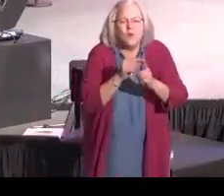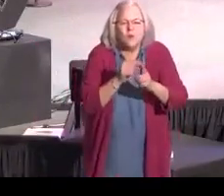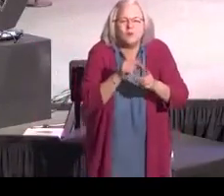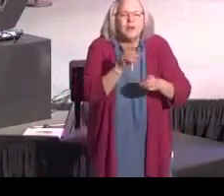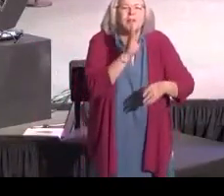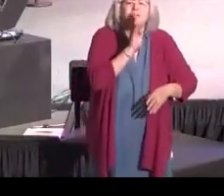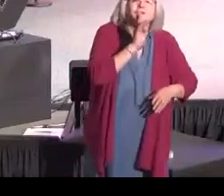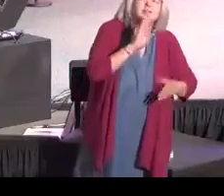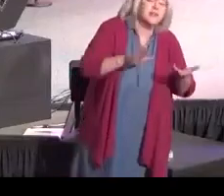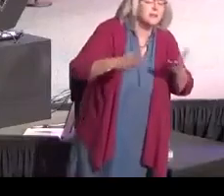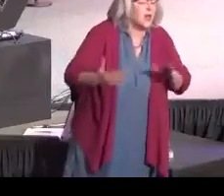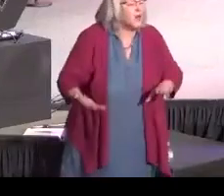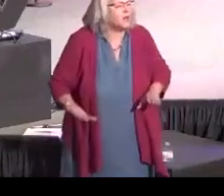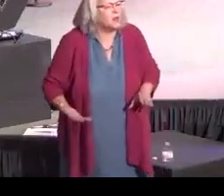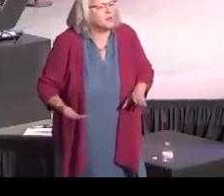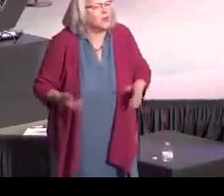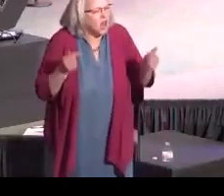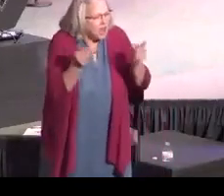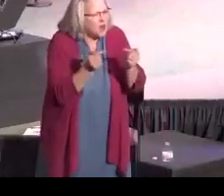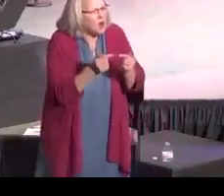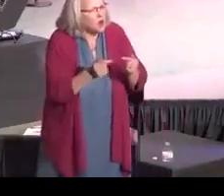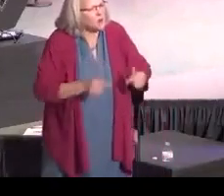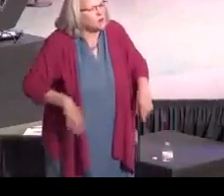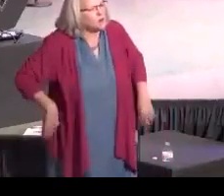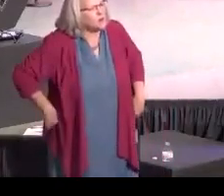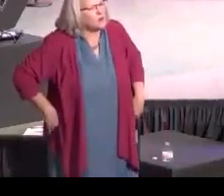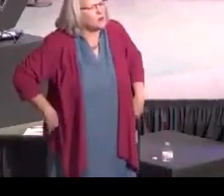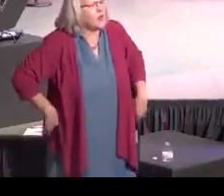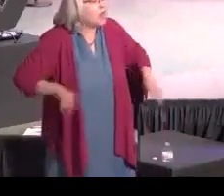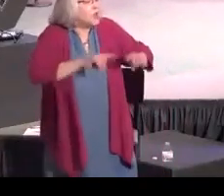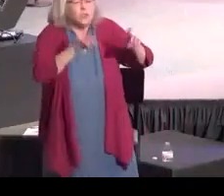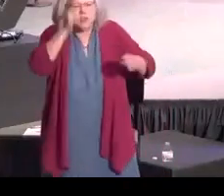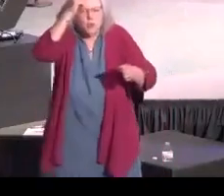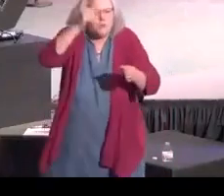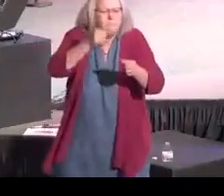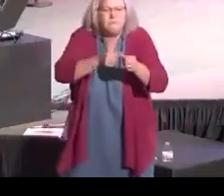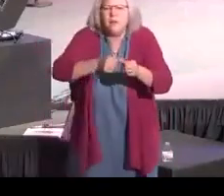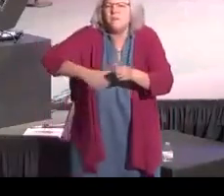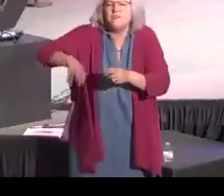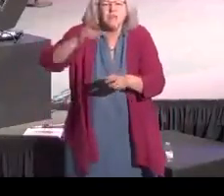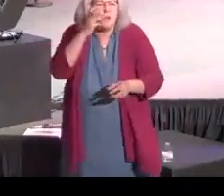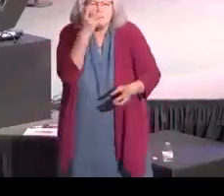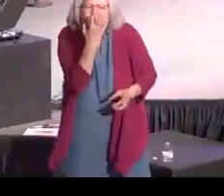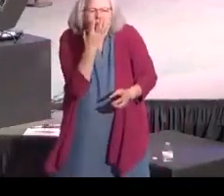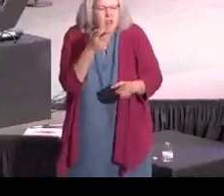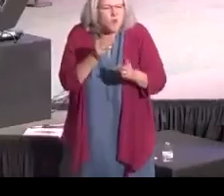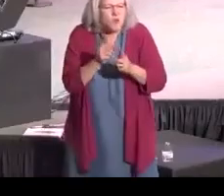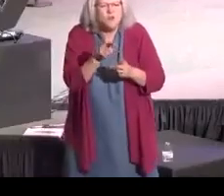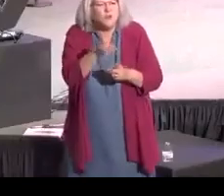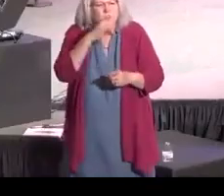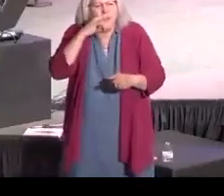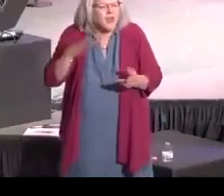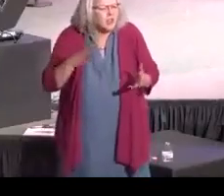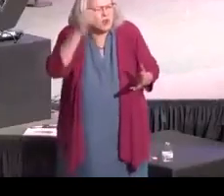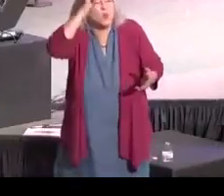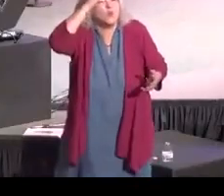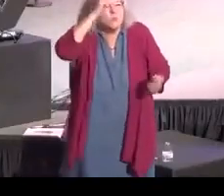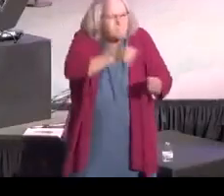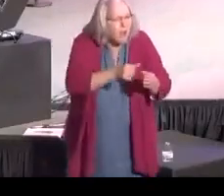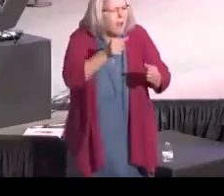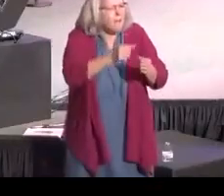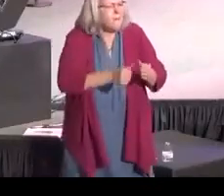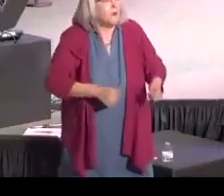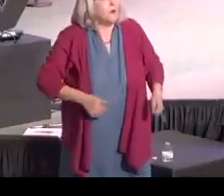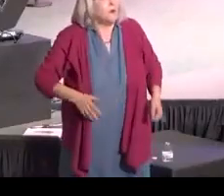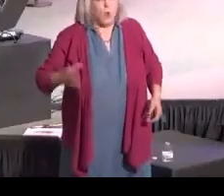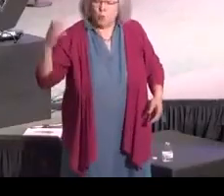death. There are people here, you remember harsh words from when you were a kid. You remember what that coach